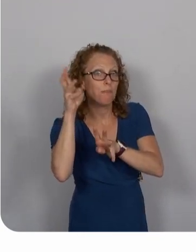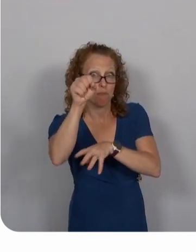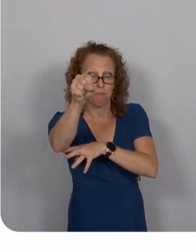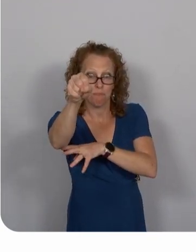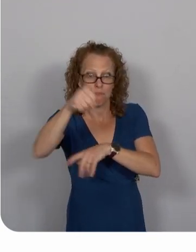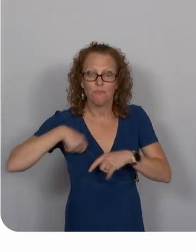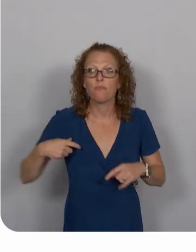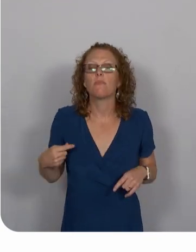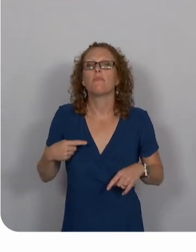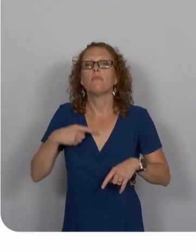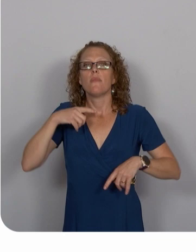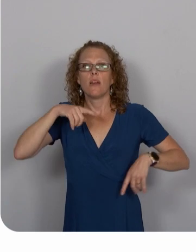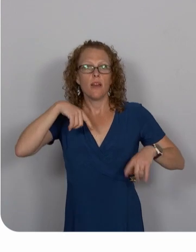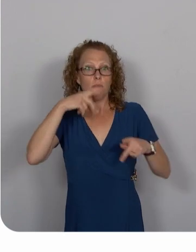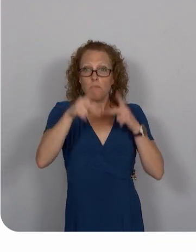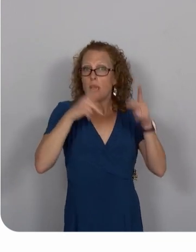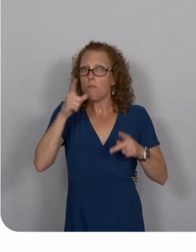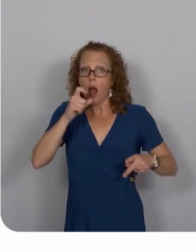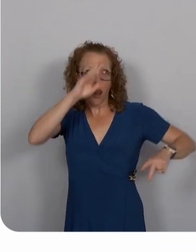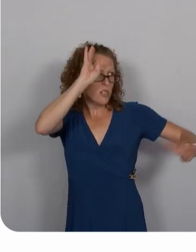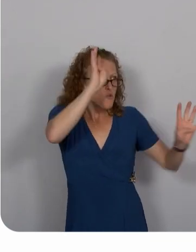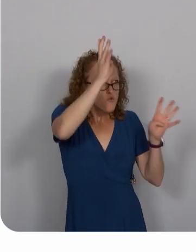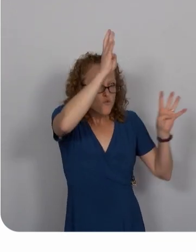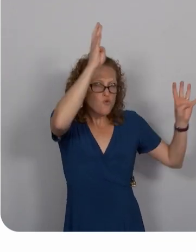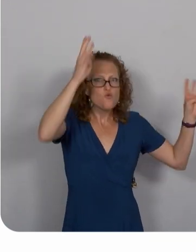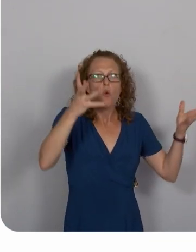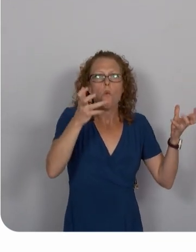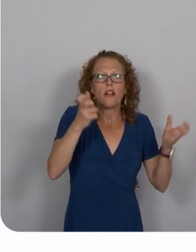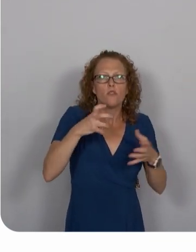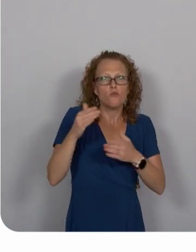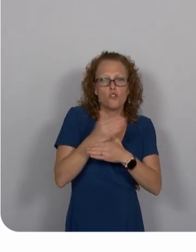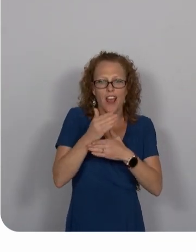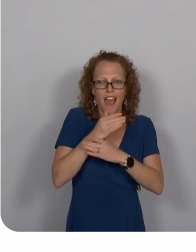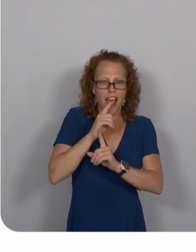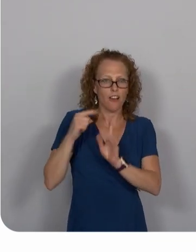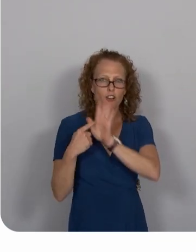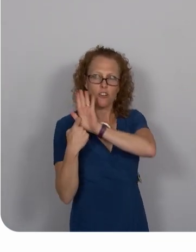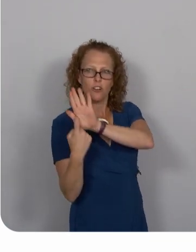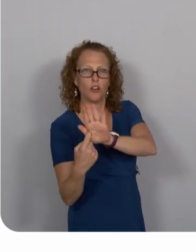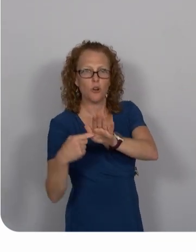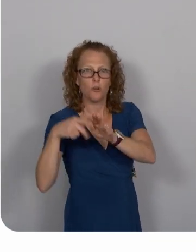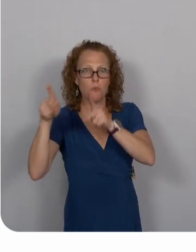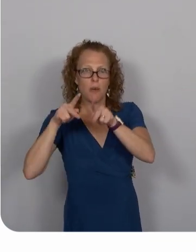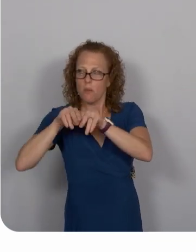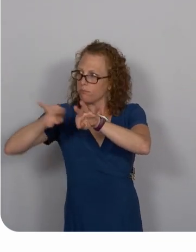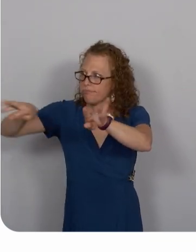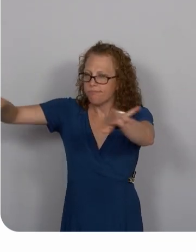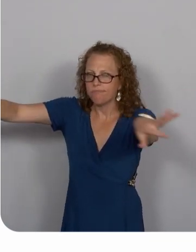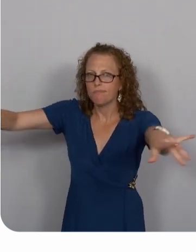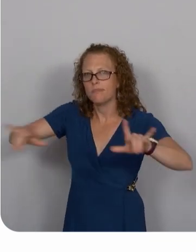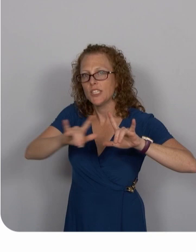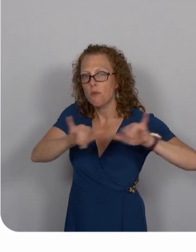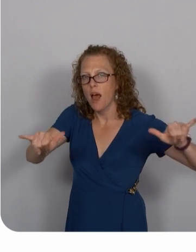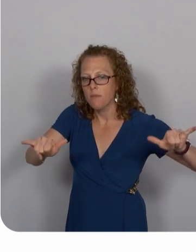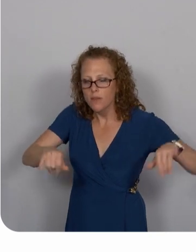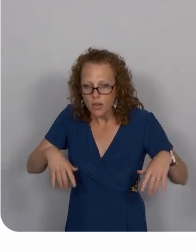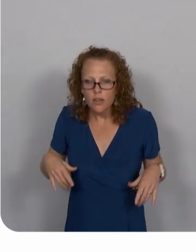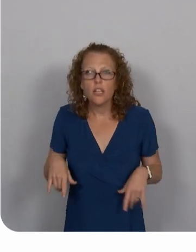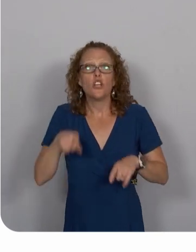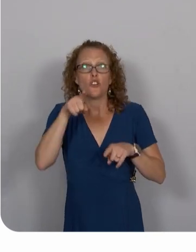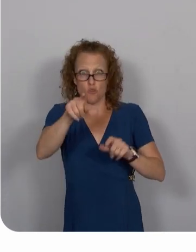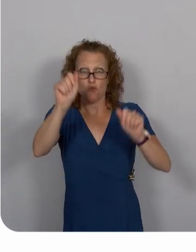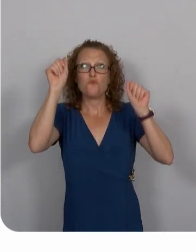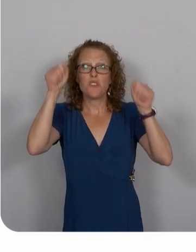Creators are always looking for better ways to share their point of view. And live streaming from your glasses is a